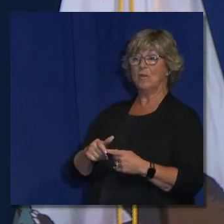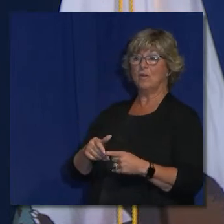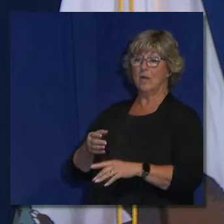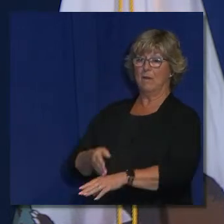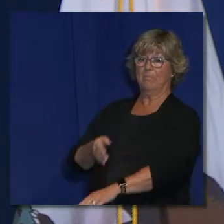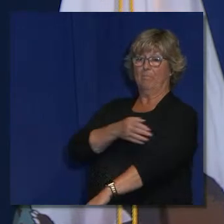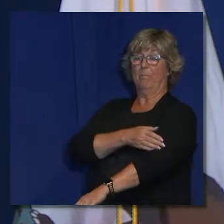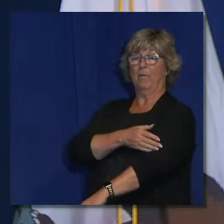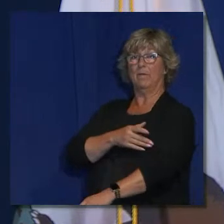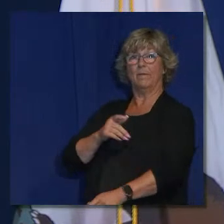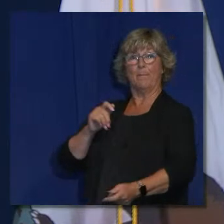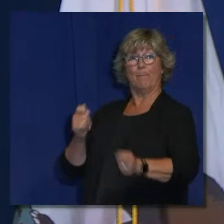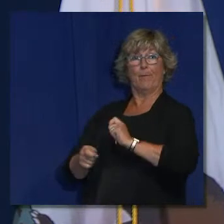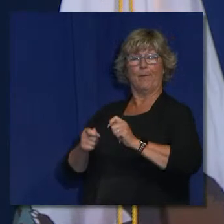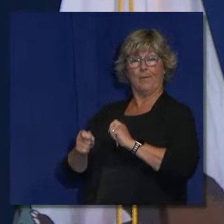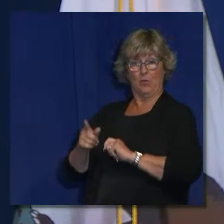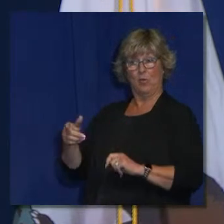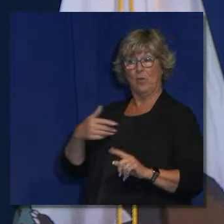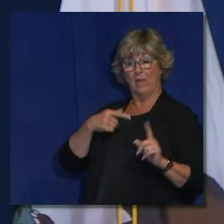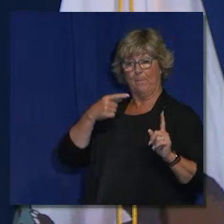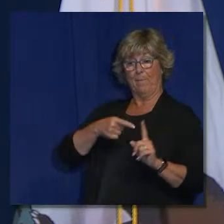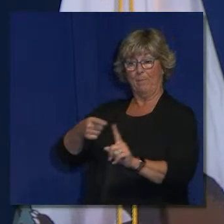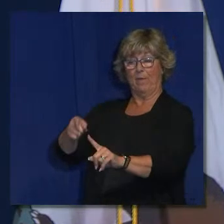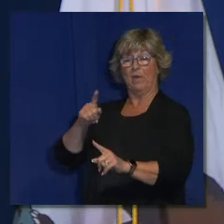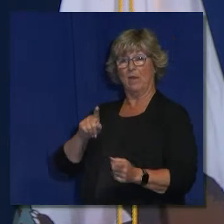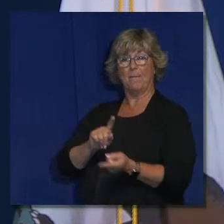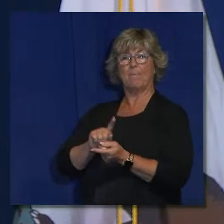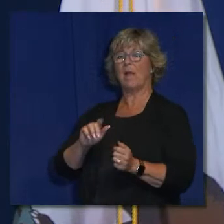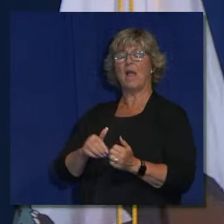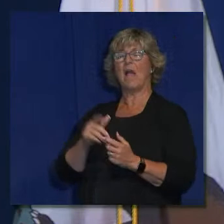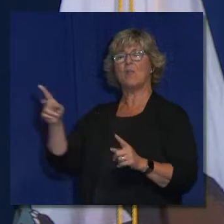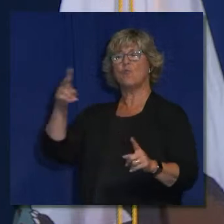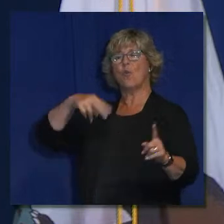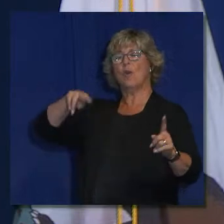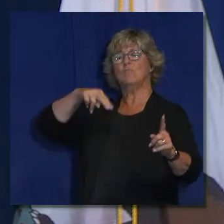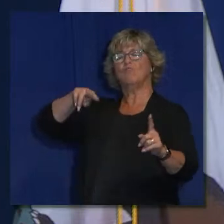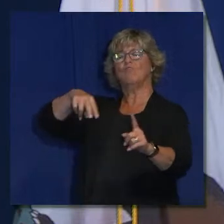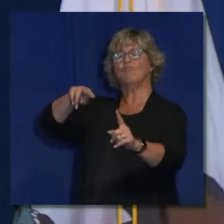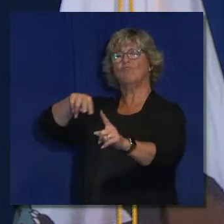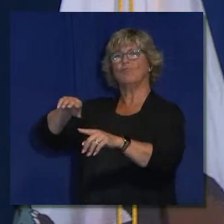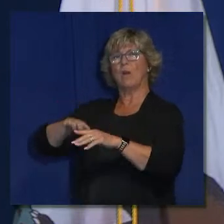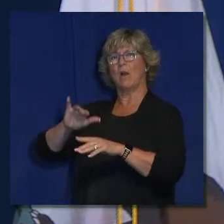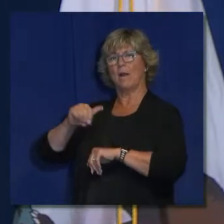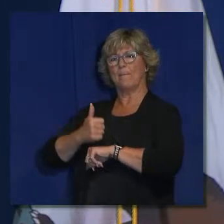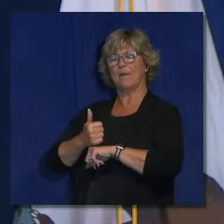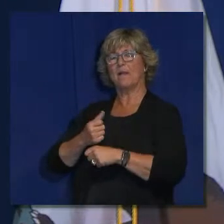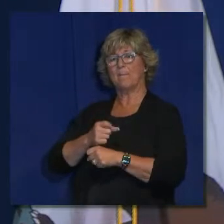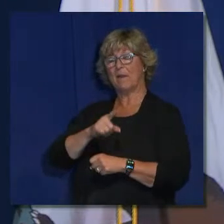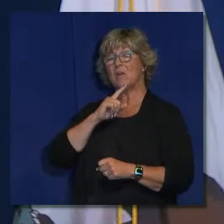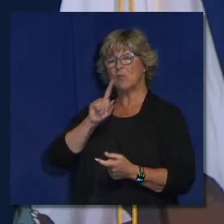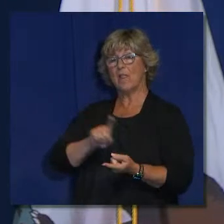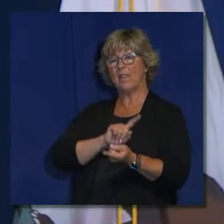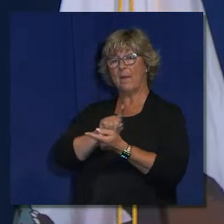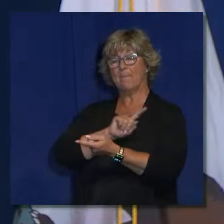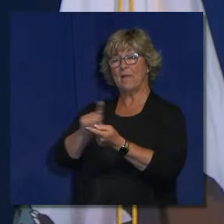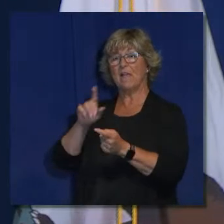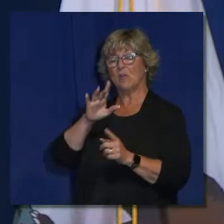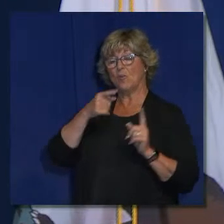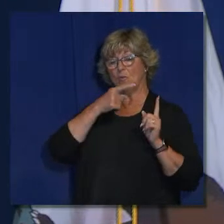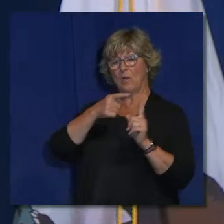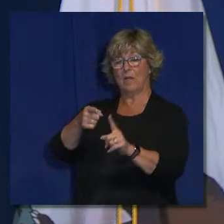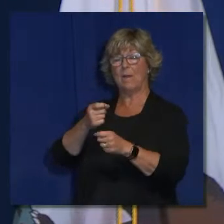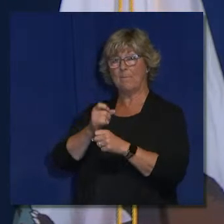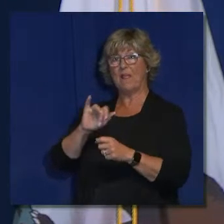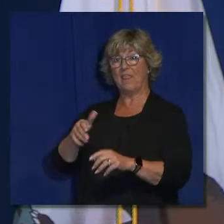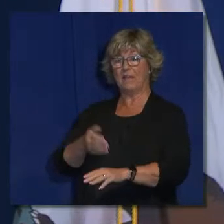years now. Do you have benchmarks that you want them to meet? What kind of oversight are you going to have in place to make sure that they meet these benchmarks and actually do